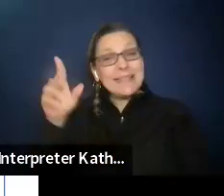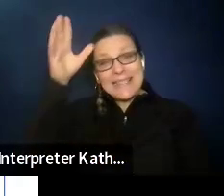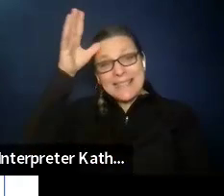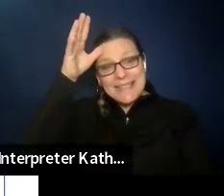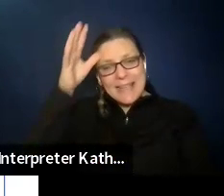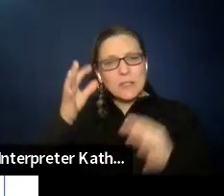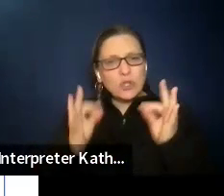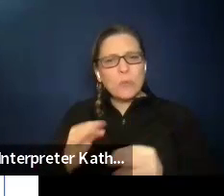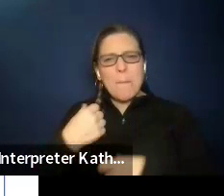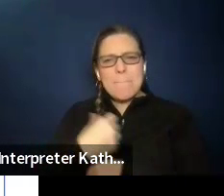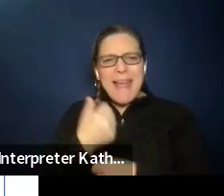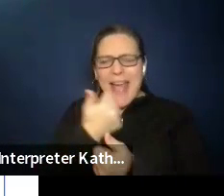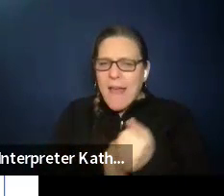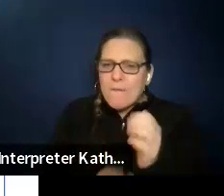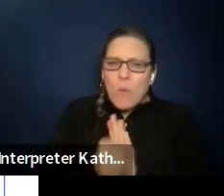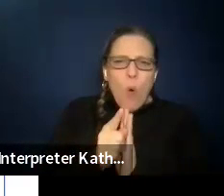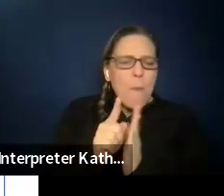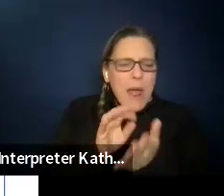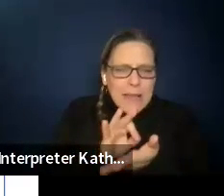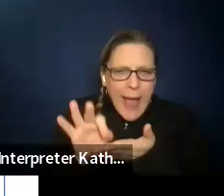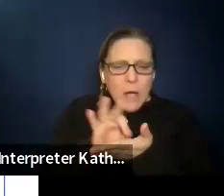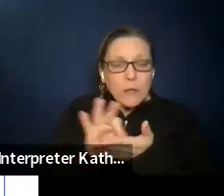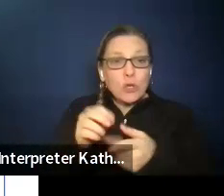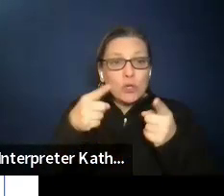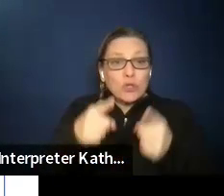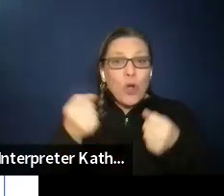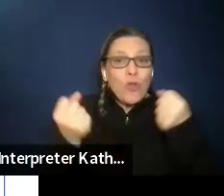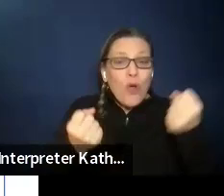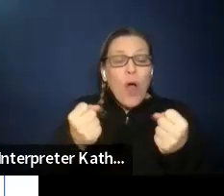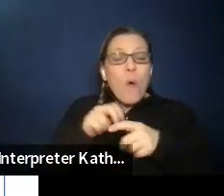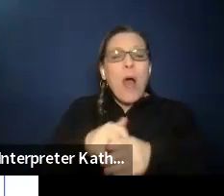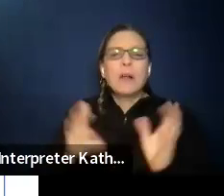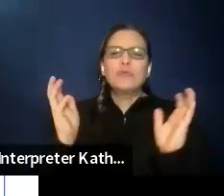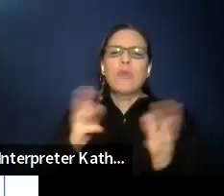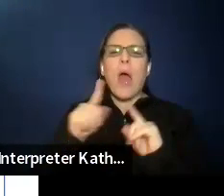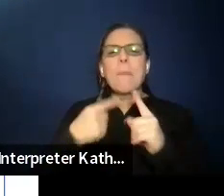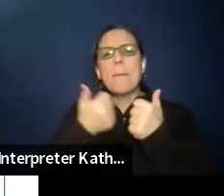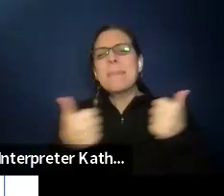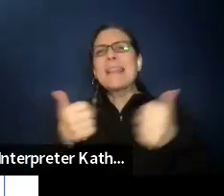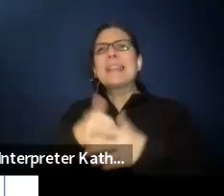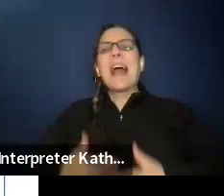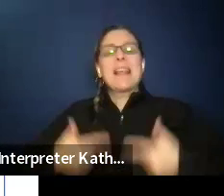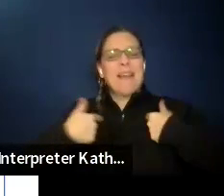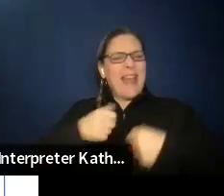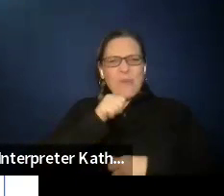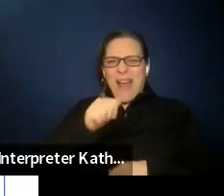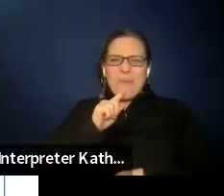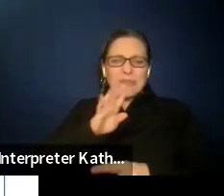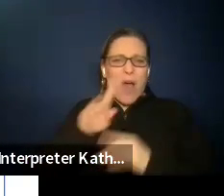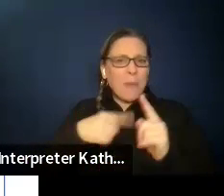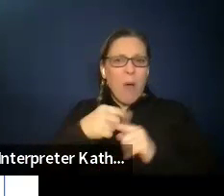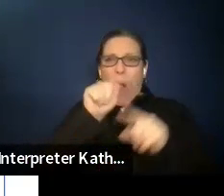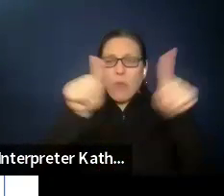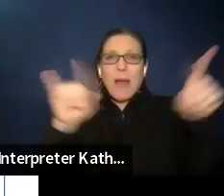is determined to make every moment count. During their car rides, they chat about big things in life that are hard to talk about elsewhere, like